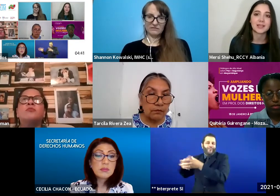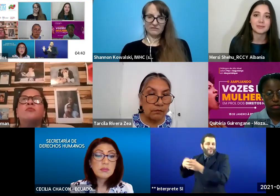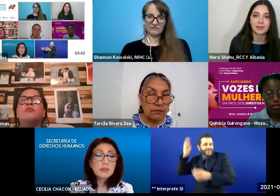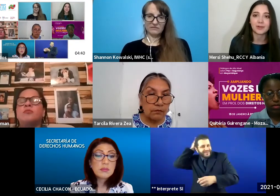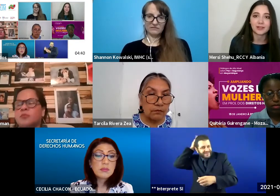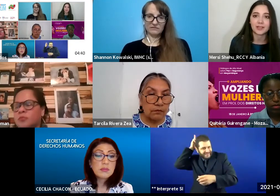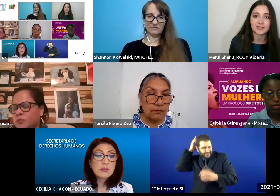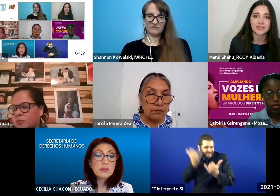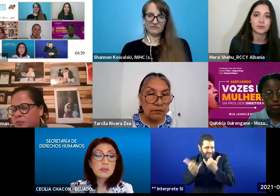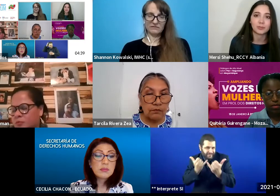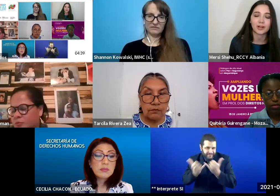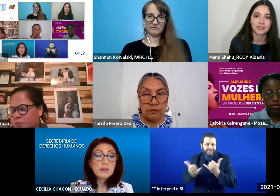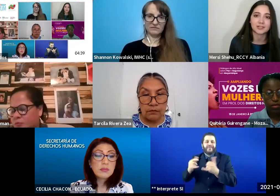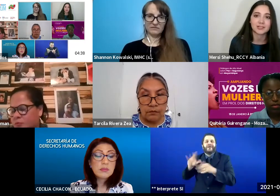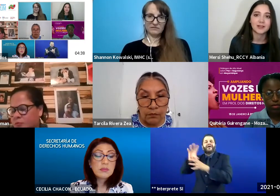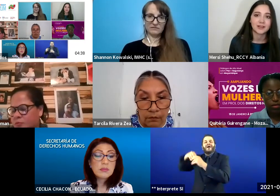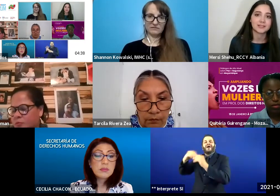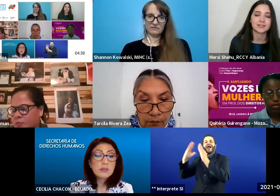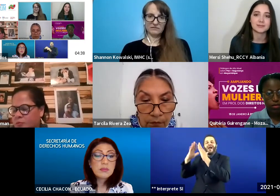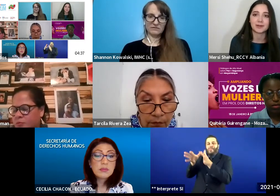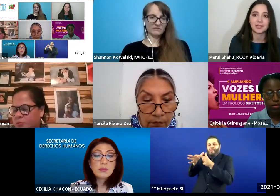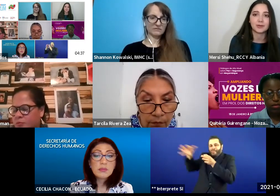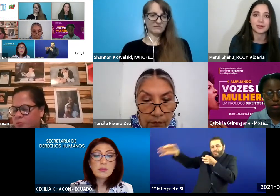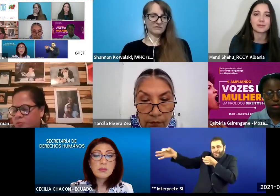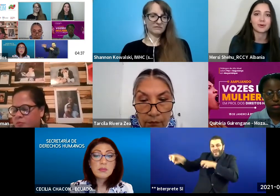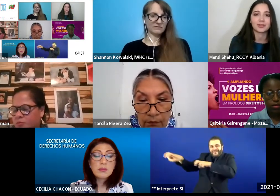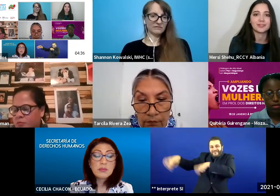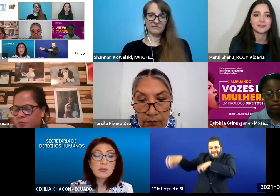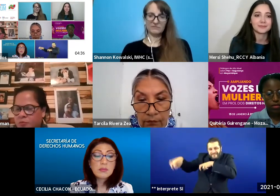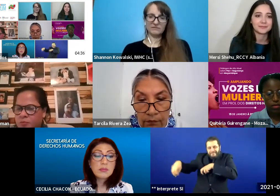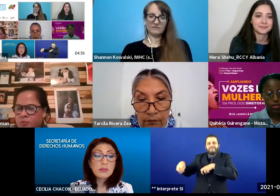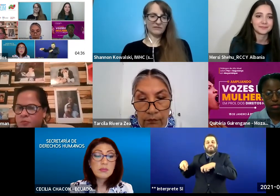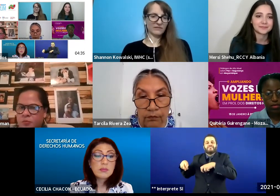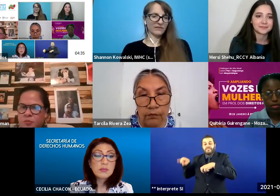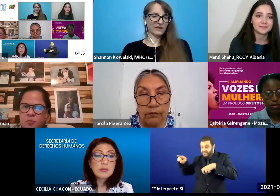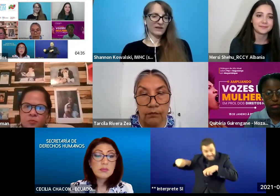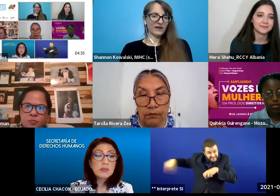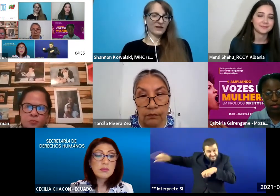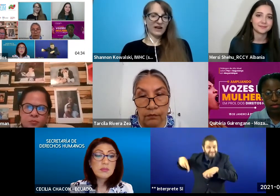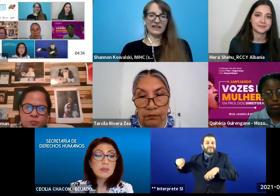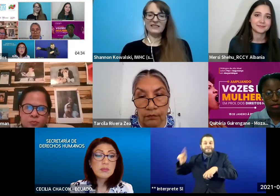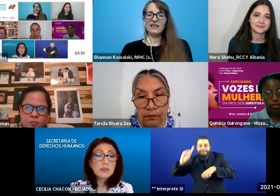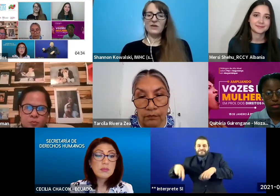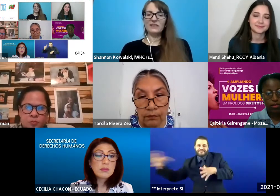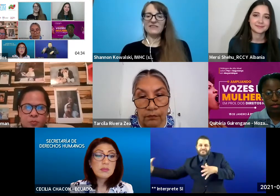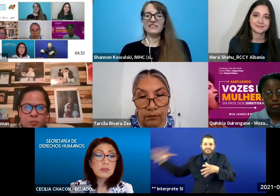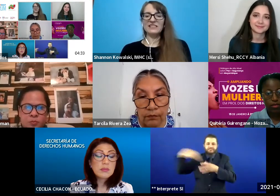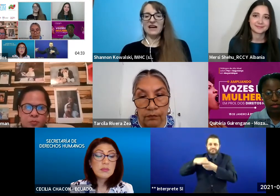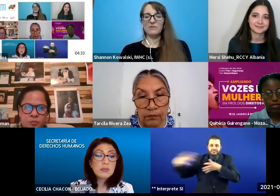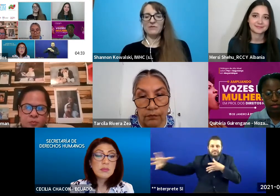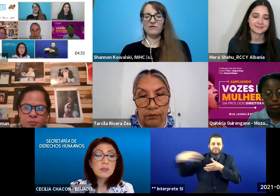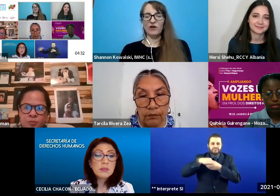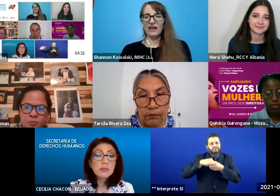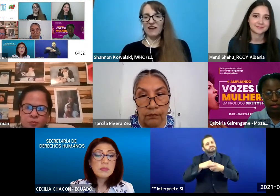in the same table as equal partners. This is particularly important. Great. We do have